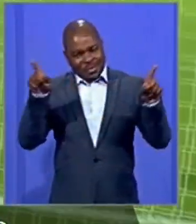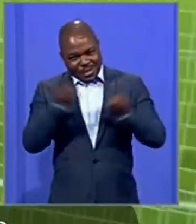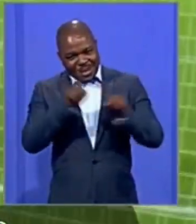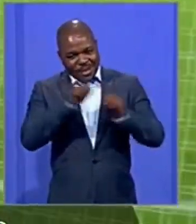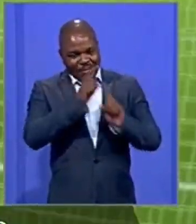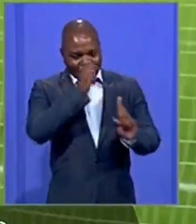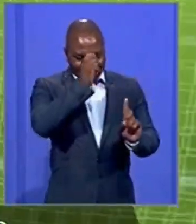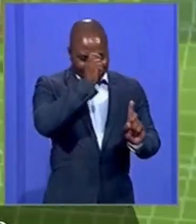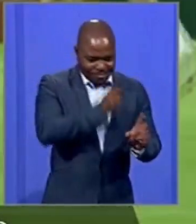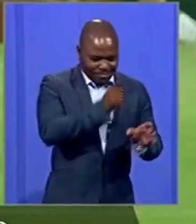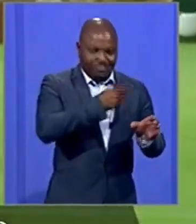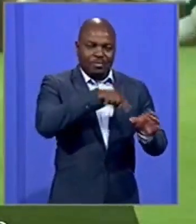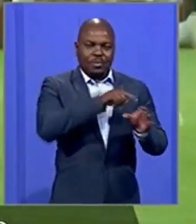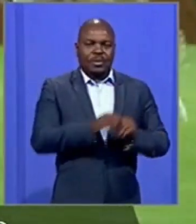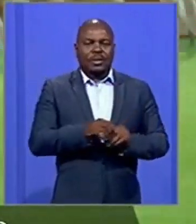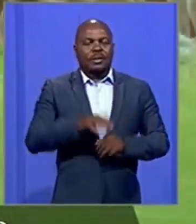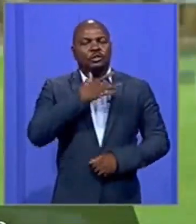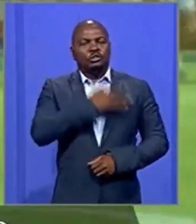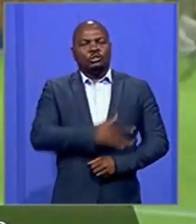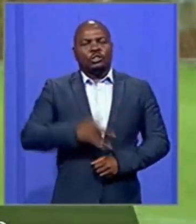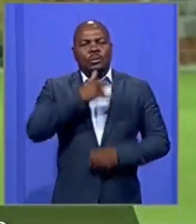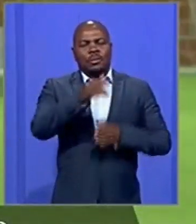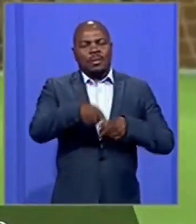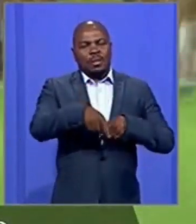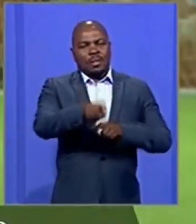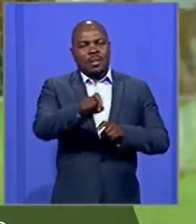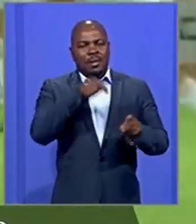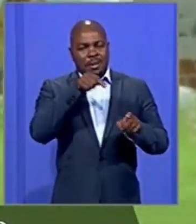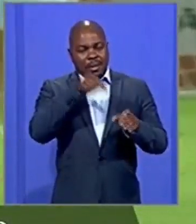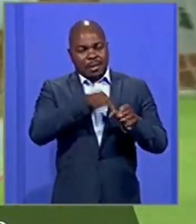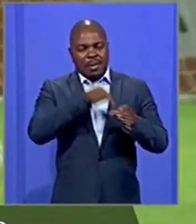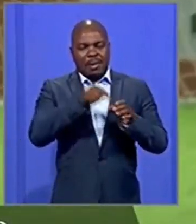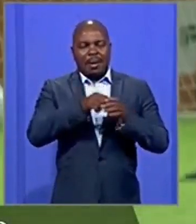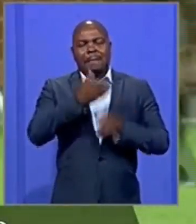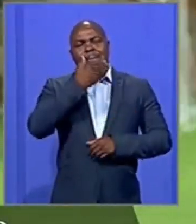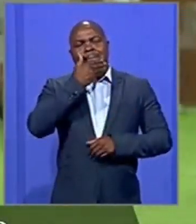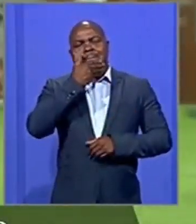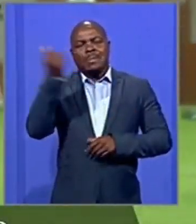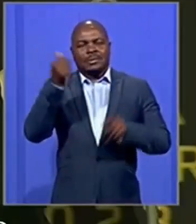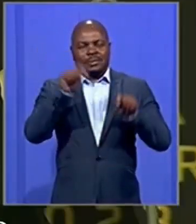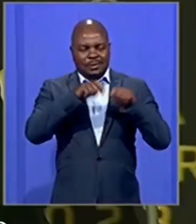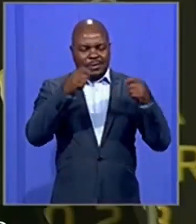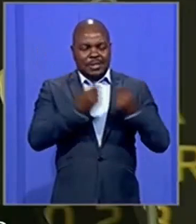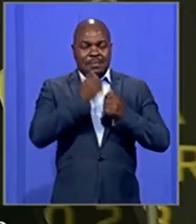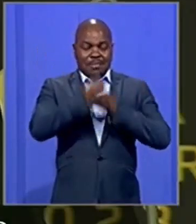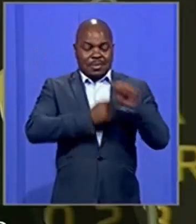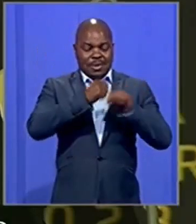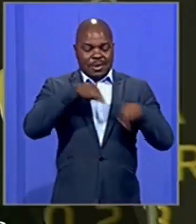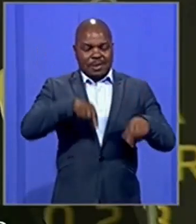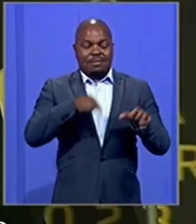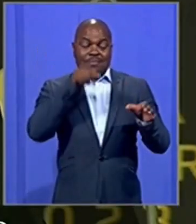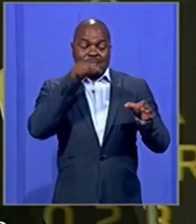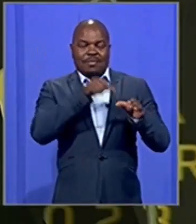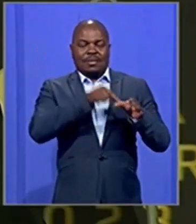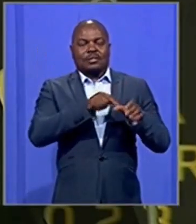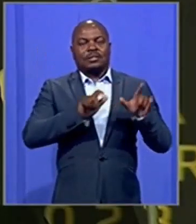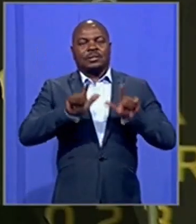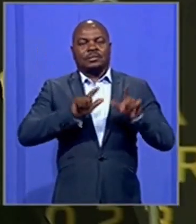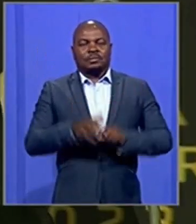dipataka. Dinkgwete tša Champions League di thupile sefoka sa sehlopha se se kaone-kaone sa ngwaga. I am truly